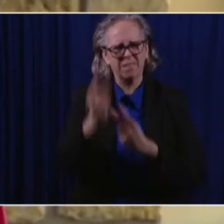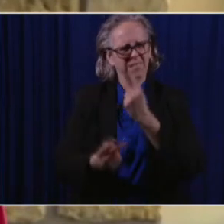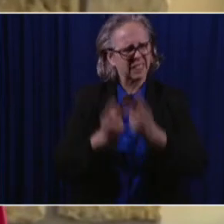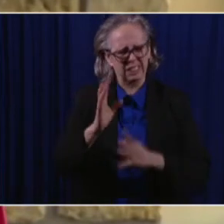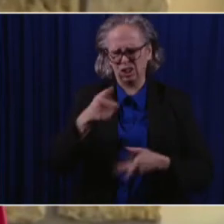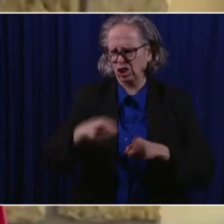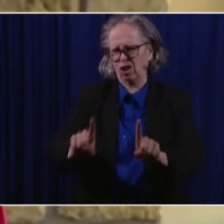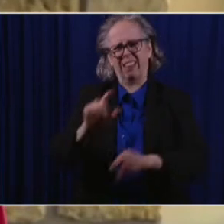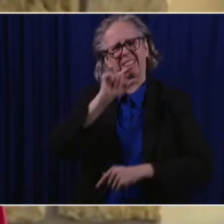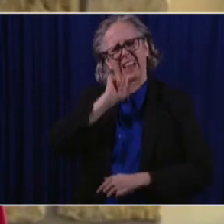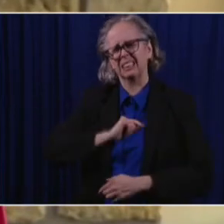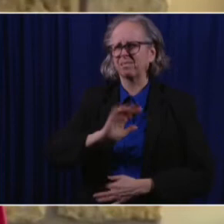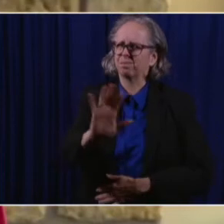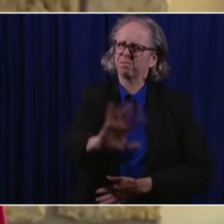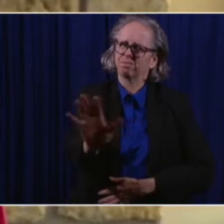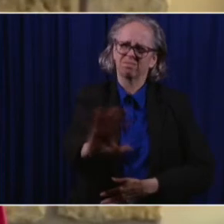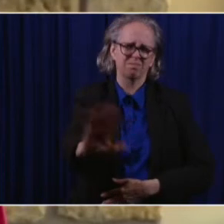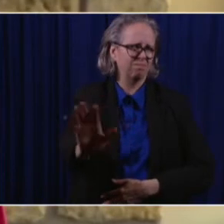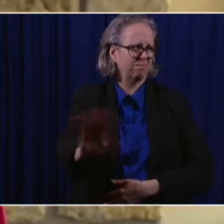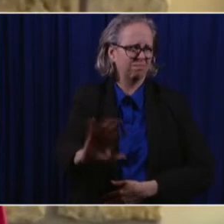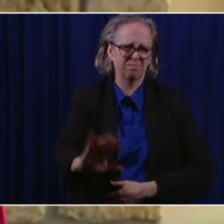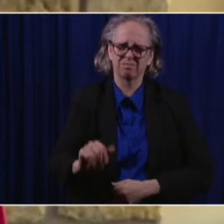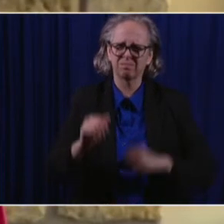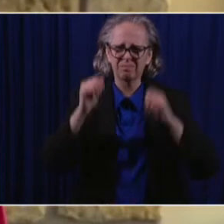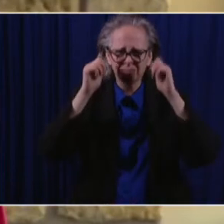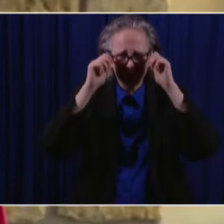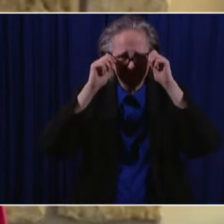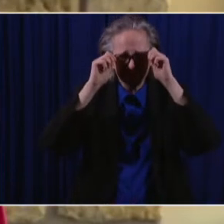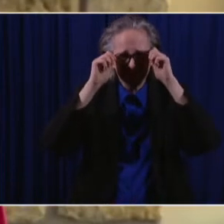Thanksgiving. Let's go to our doctors.